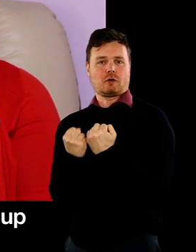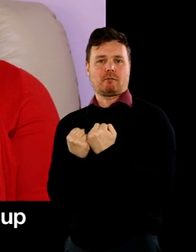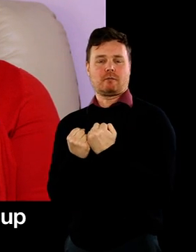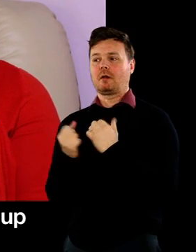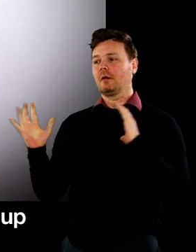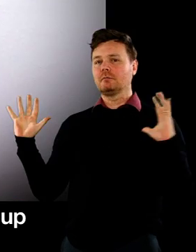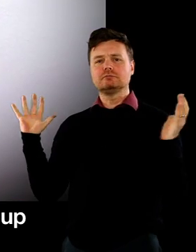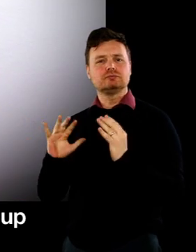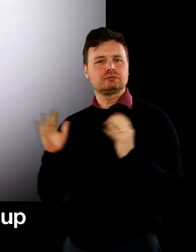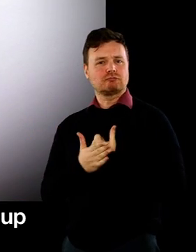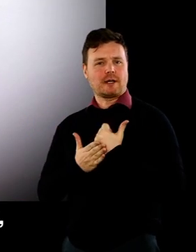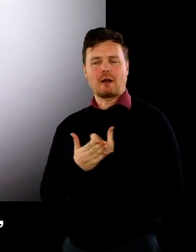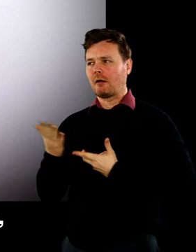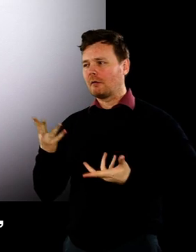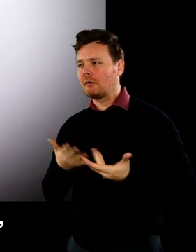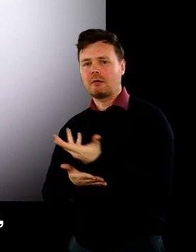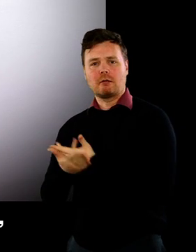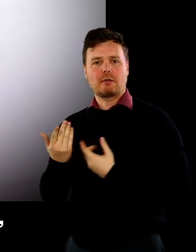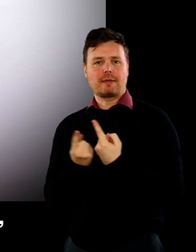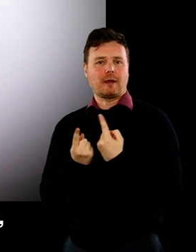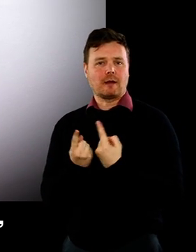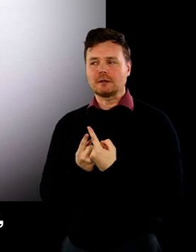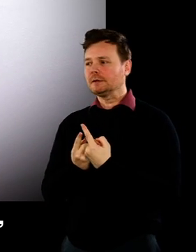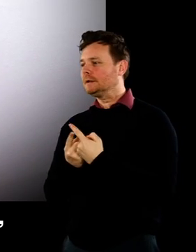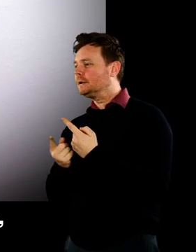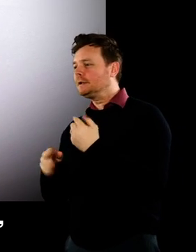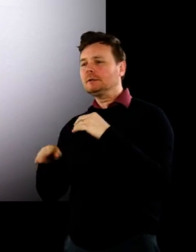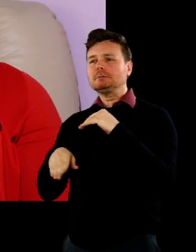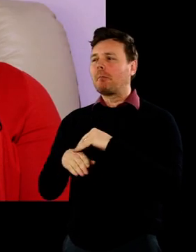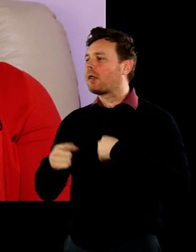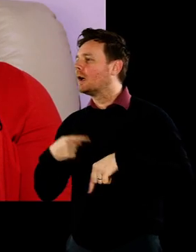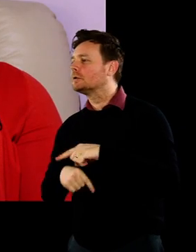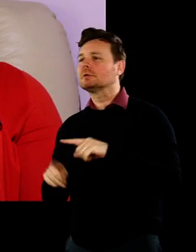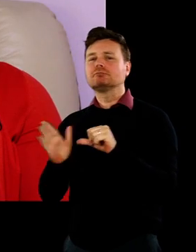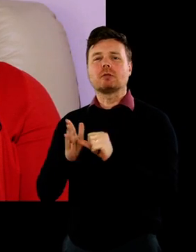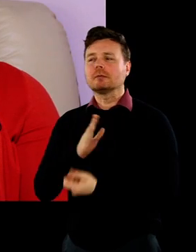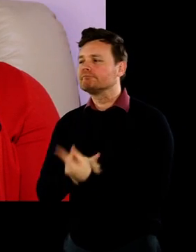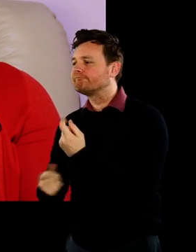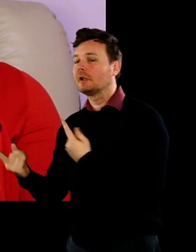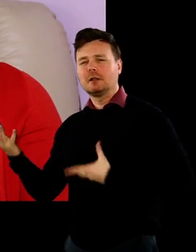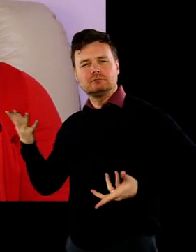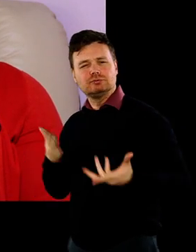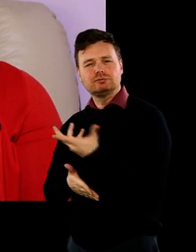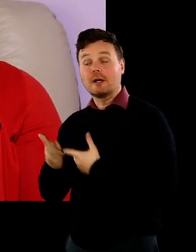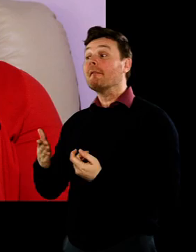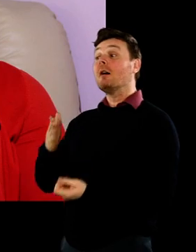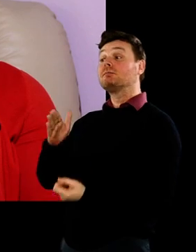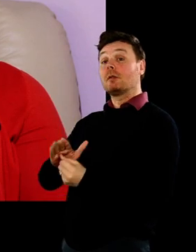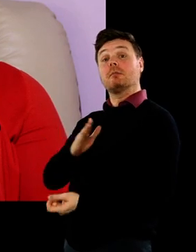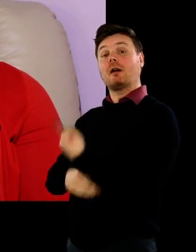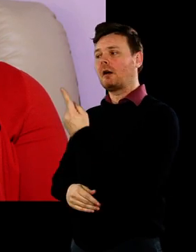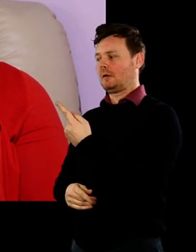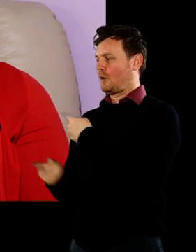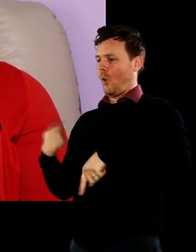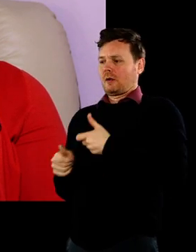Gloucestershire BME Focus Group. We meet, we talk about things, what's bothering us. If you